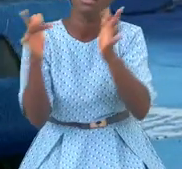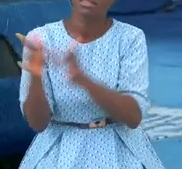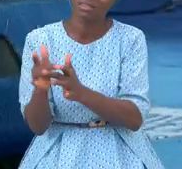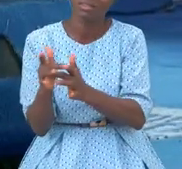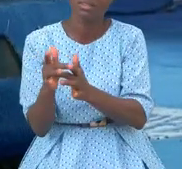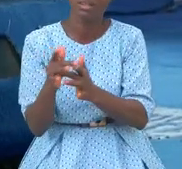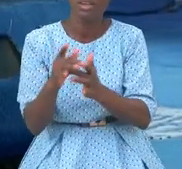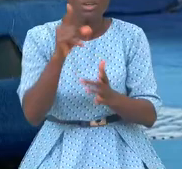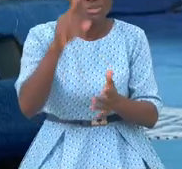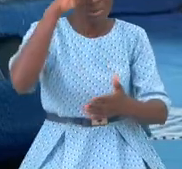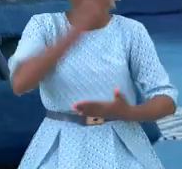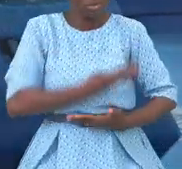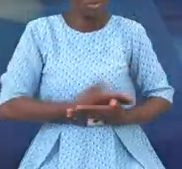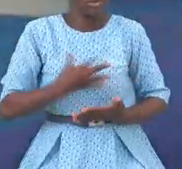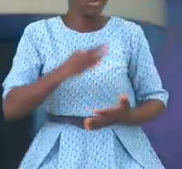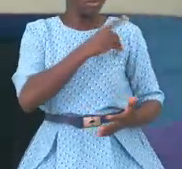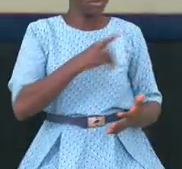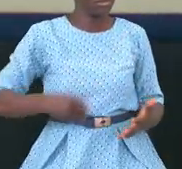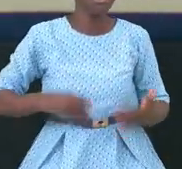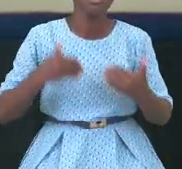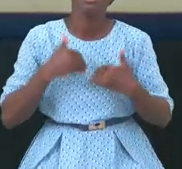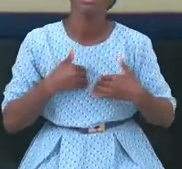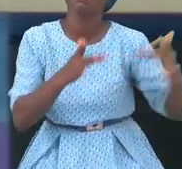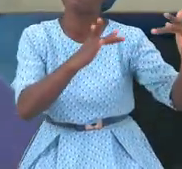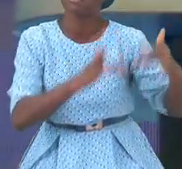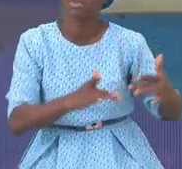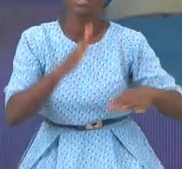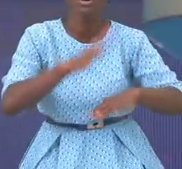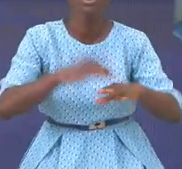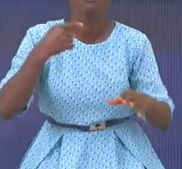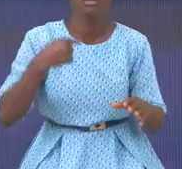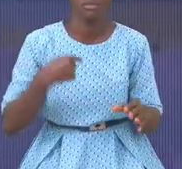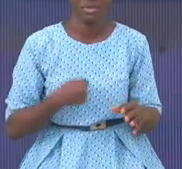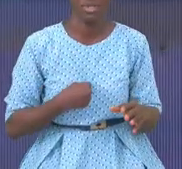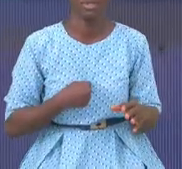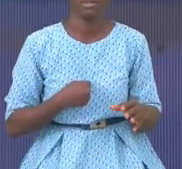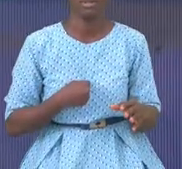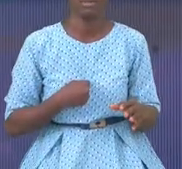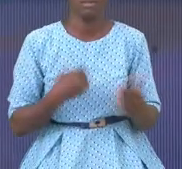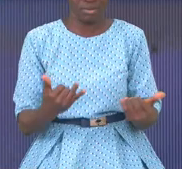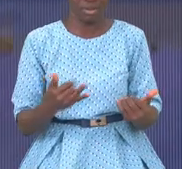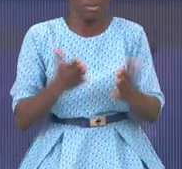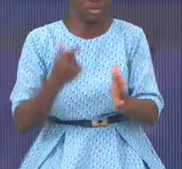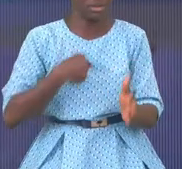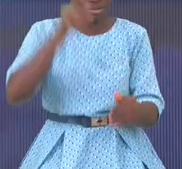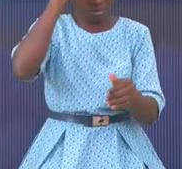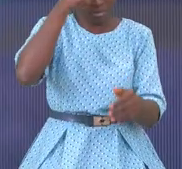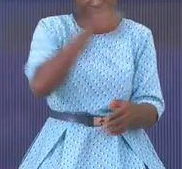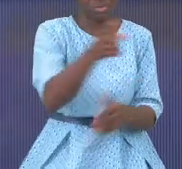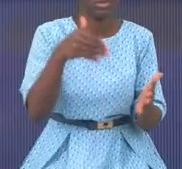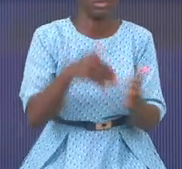have mercy on me. Let me remind you again, two words: mercy,